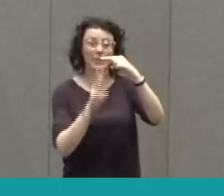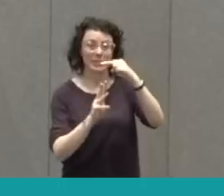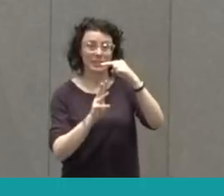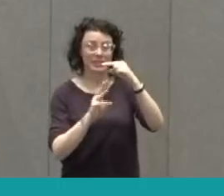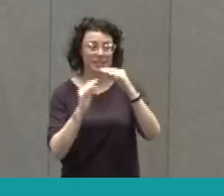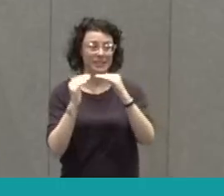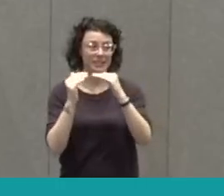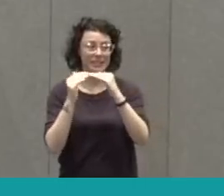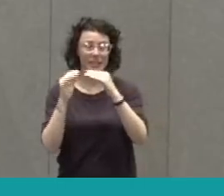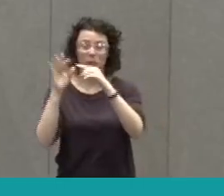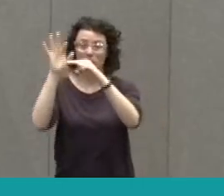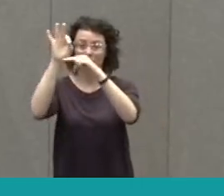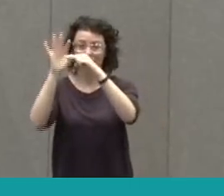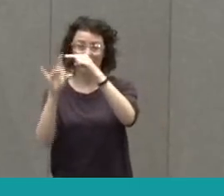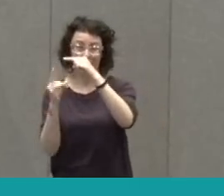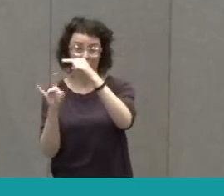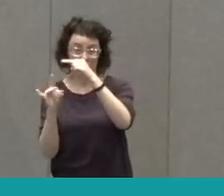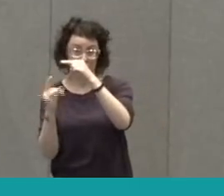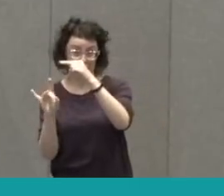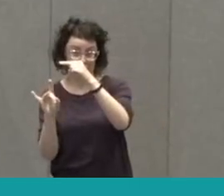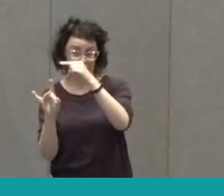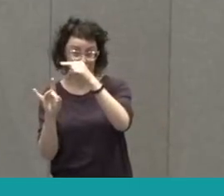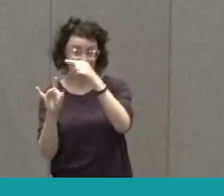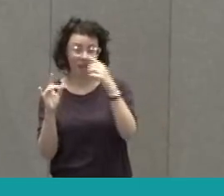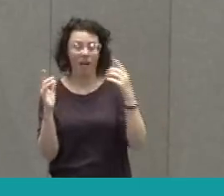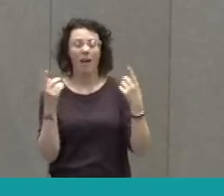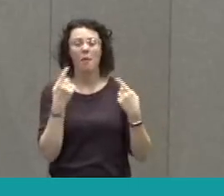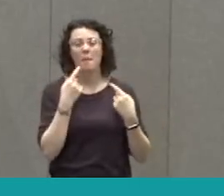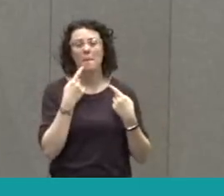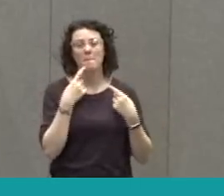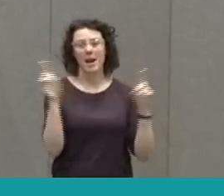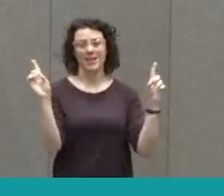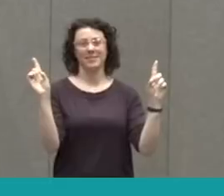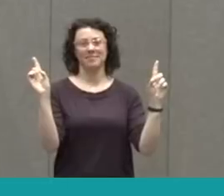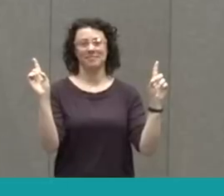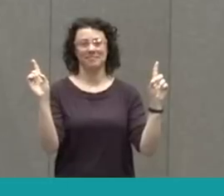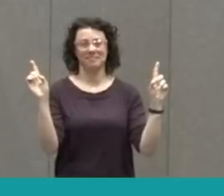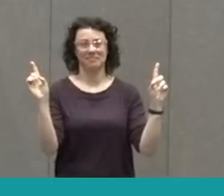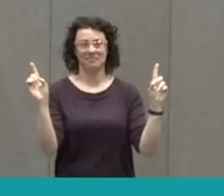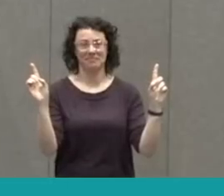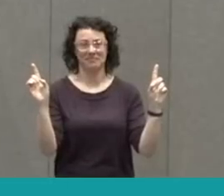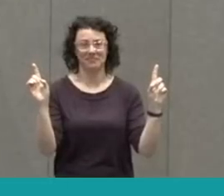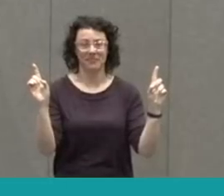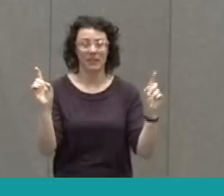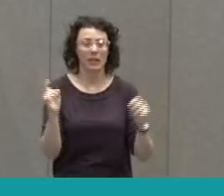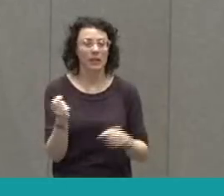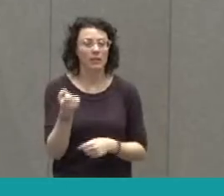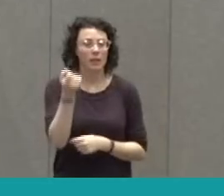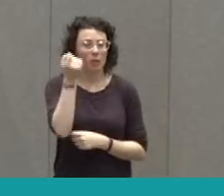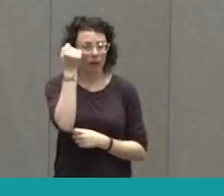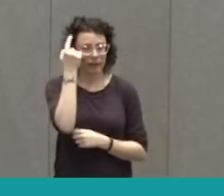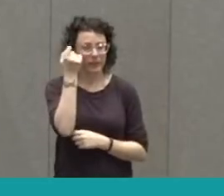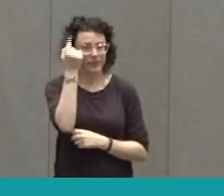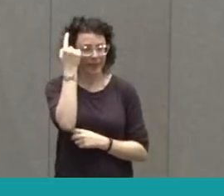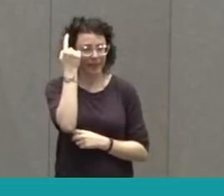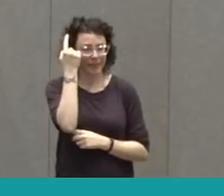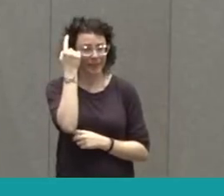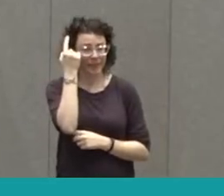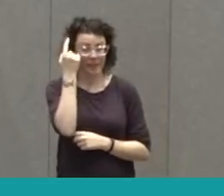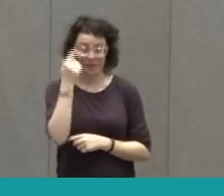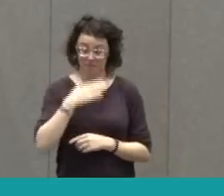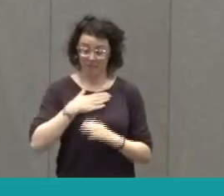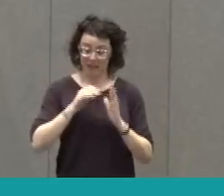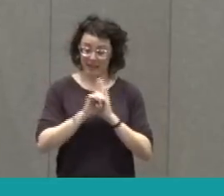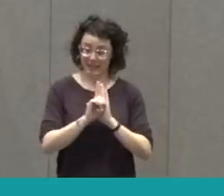9/18, that works with that. Now this is only one of the problems. There is many